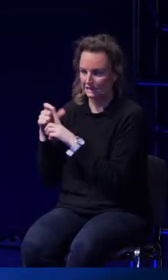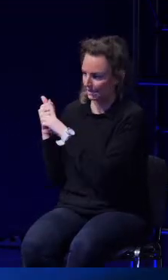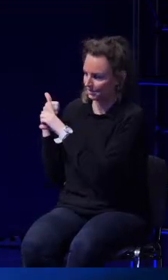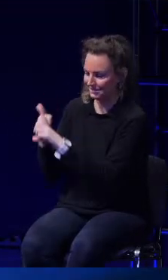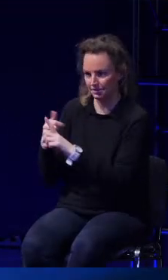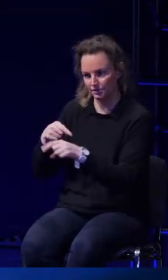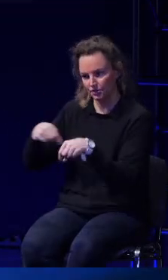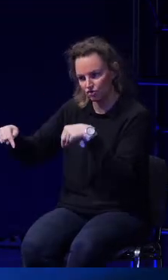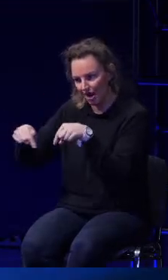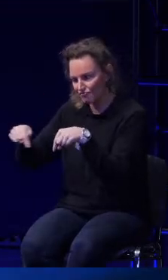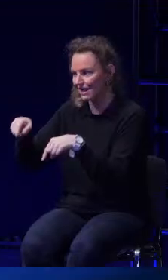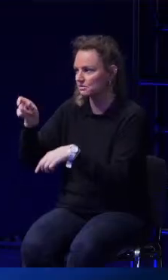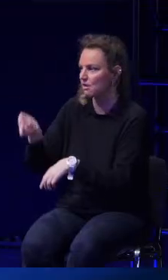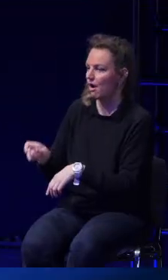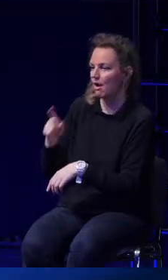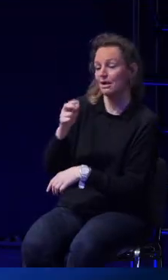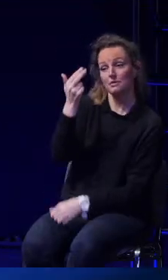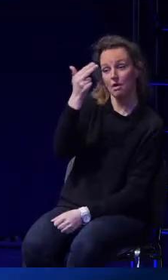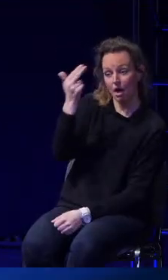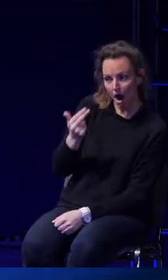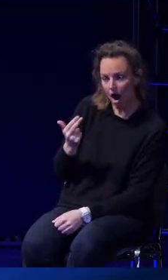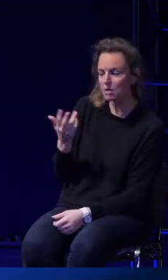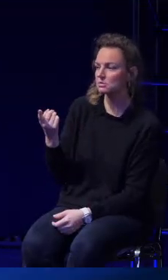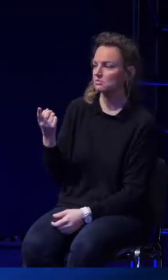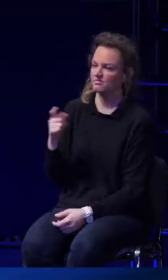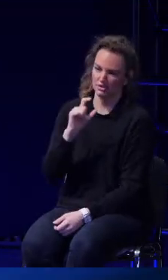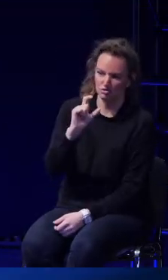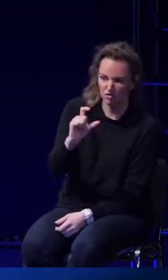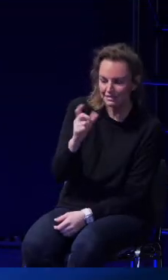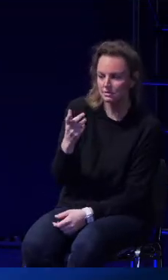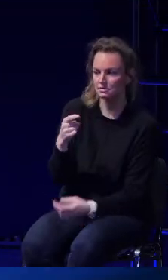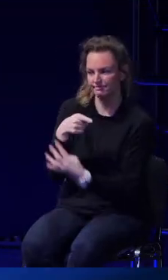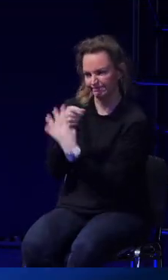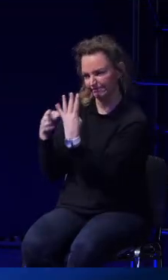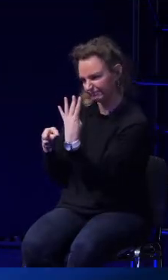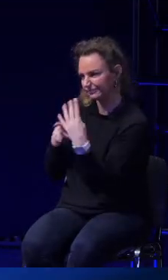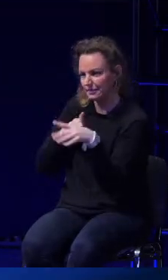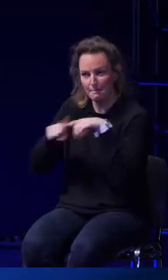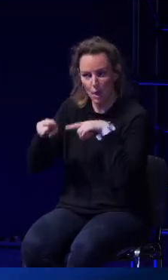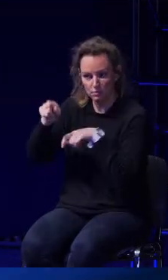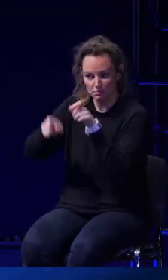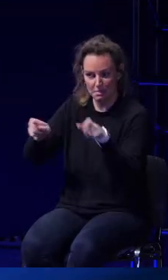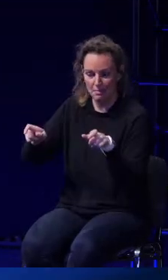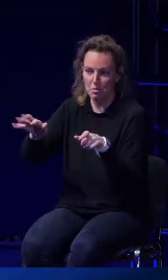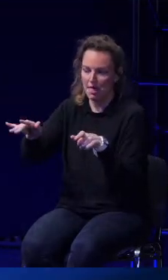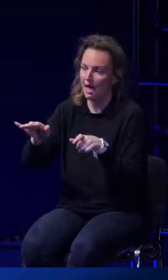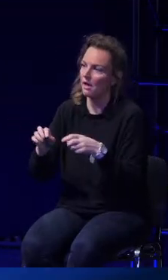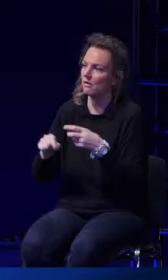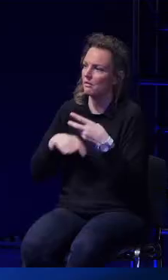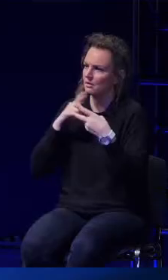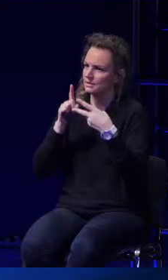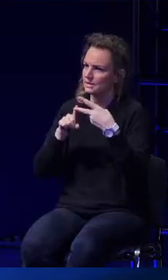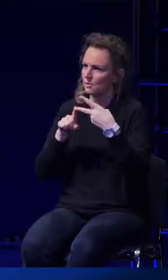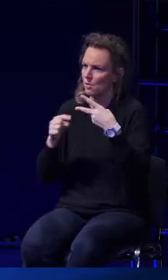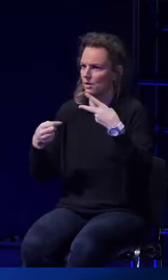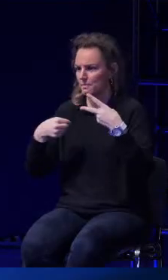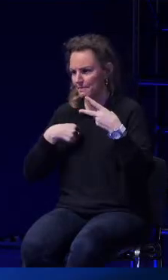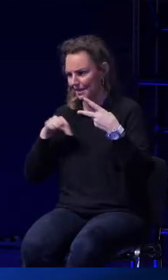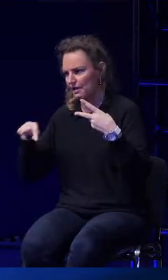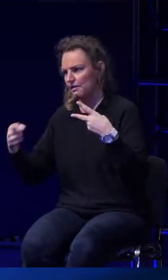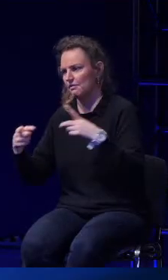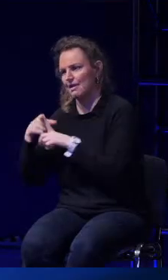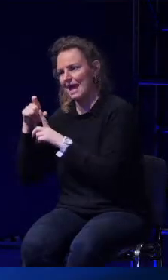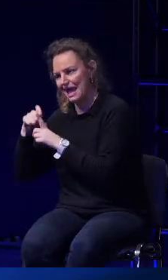standby art did, and Chris, and basically most people on there. a second one, which was me, Ed, and